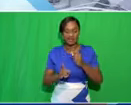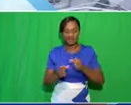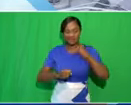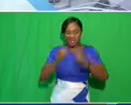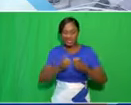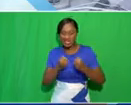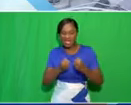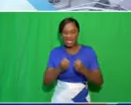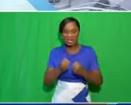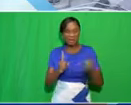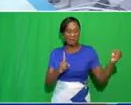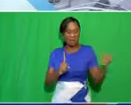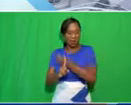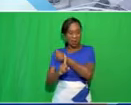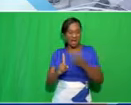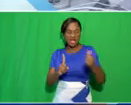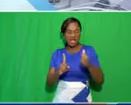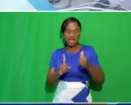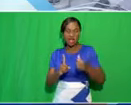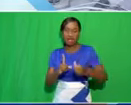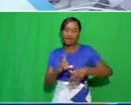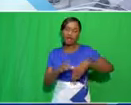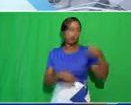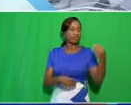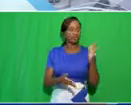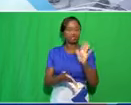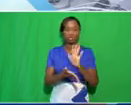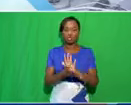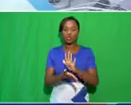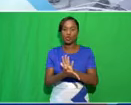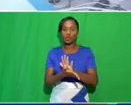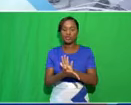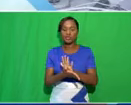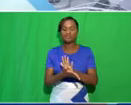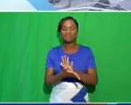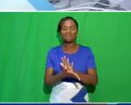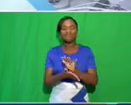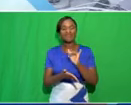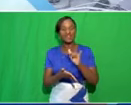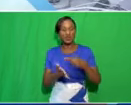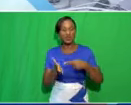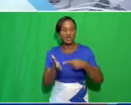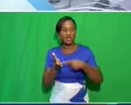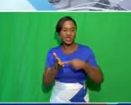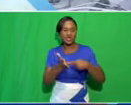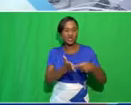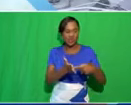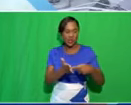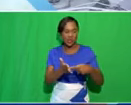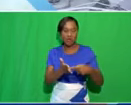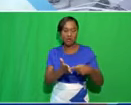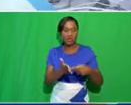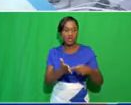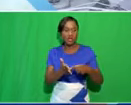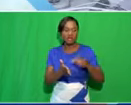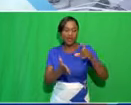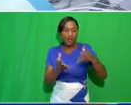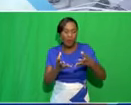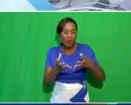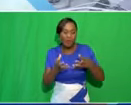fighting, bullying, school dropouts, and so on, those are some of the reflection of that that